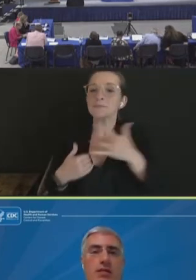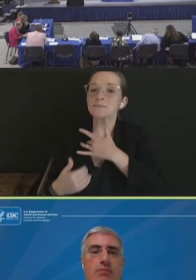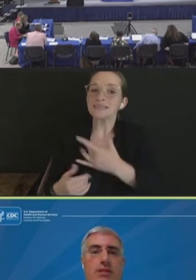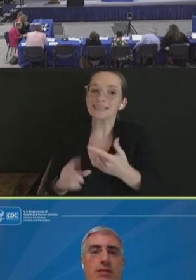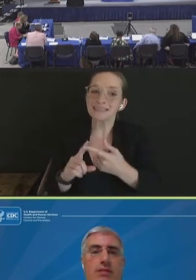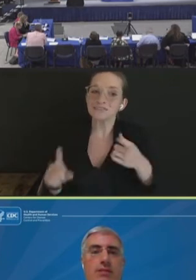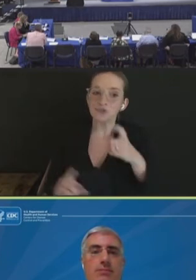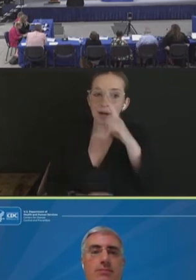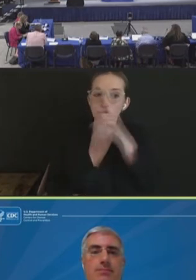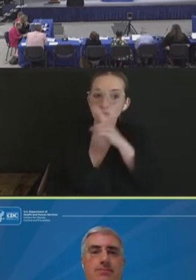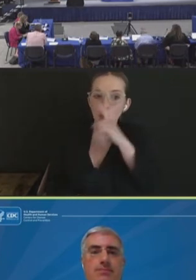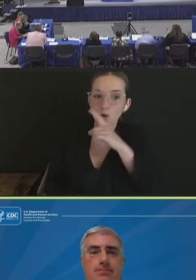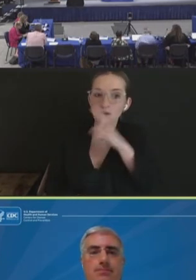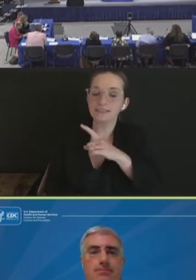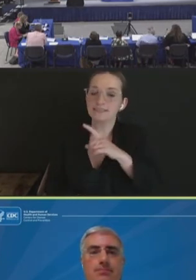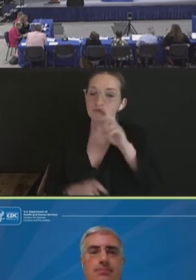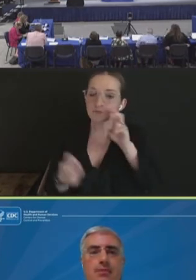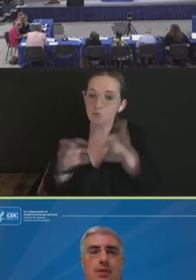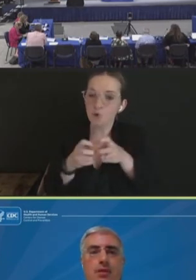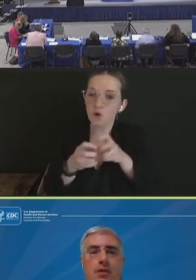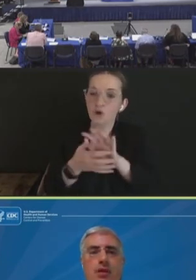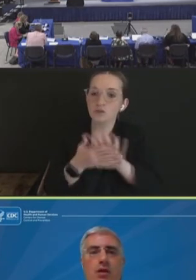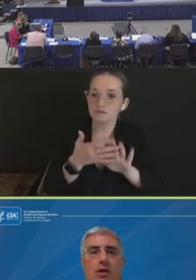Next slide, please.